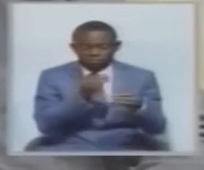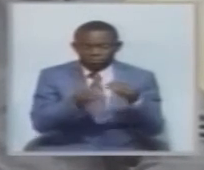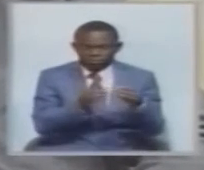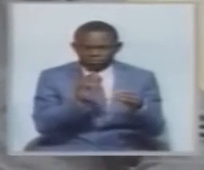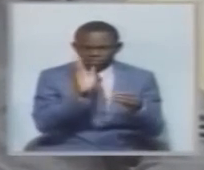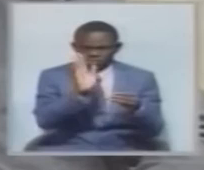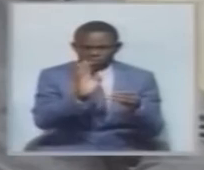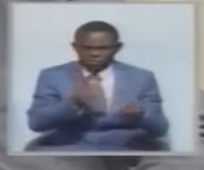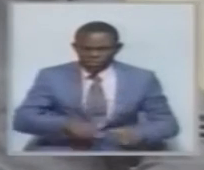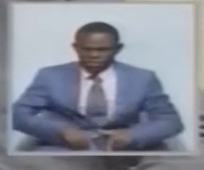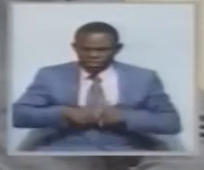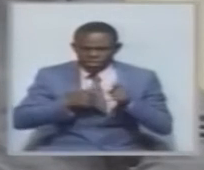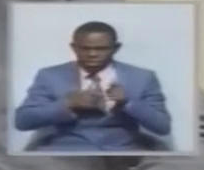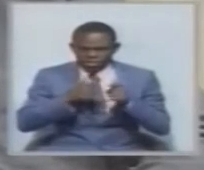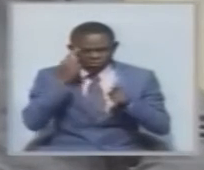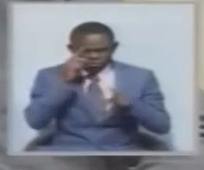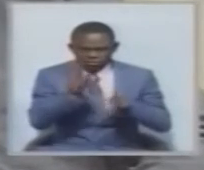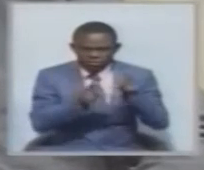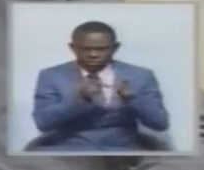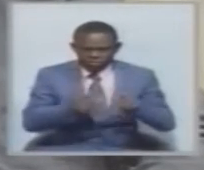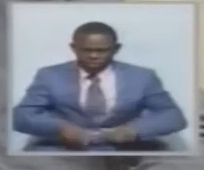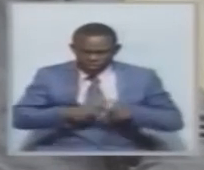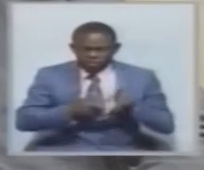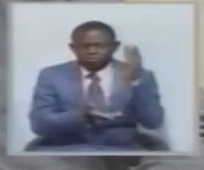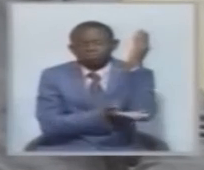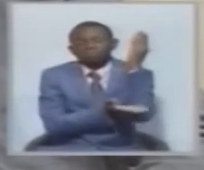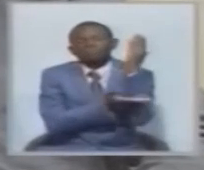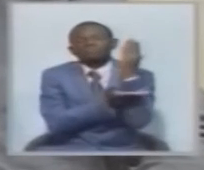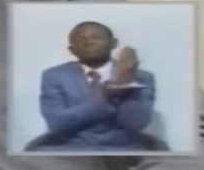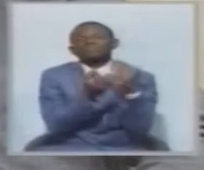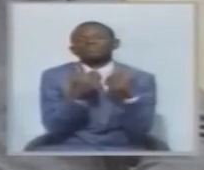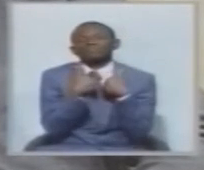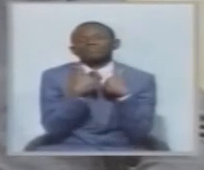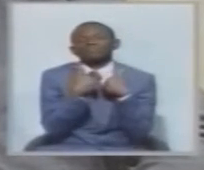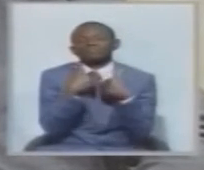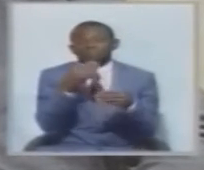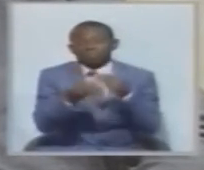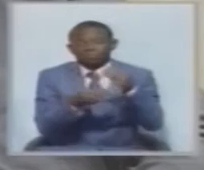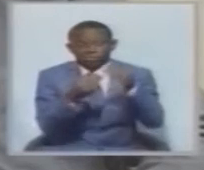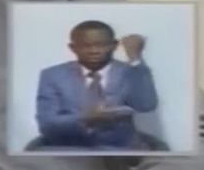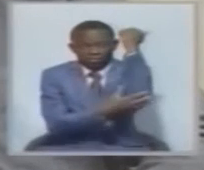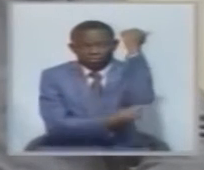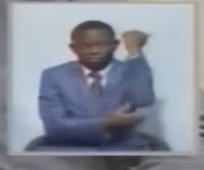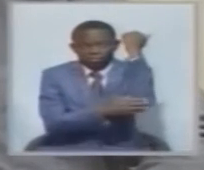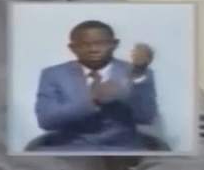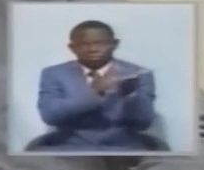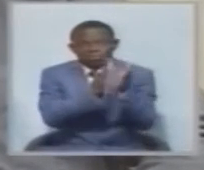the quality of lives of people, and in that particular manner you are reducing you know, poverty.